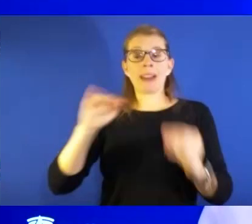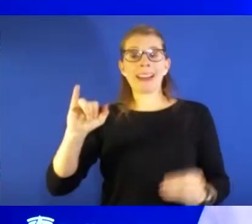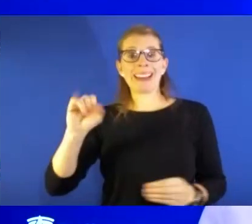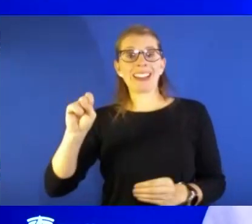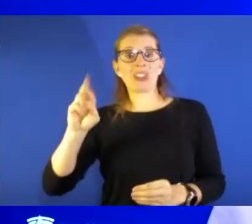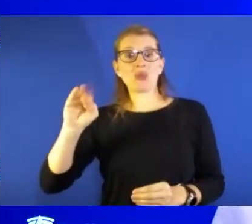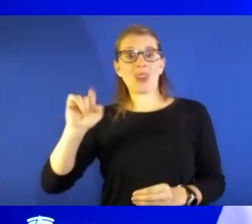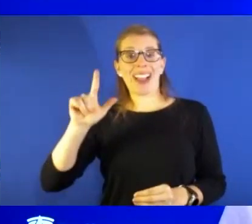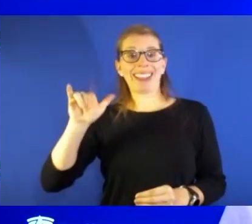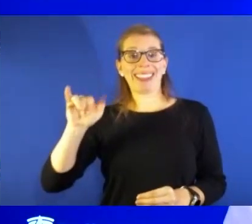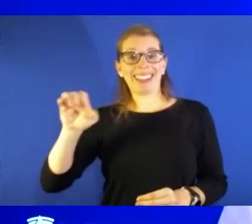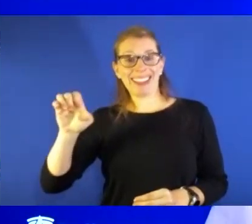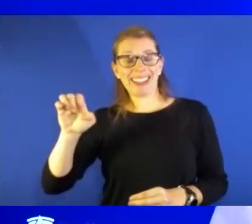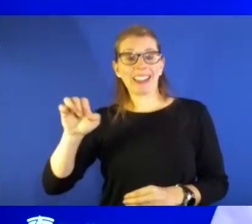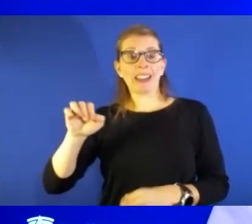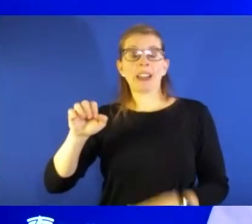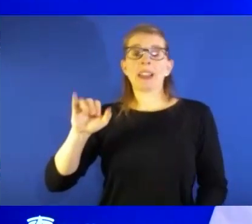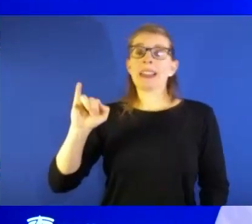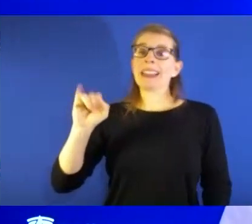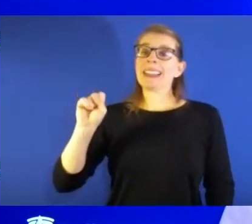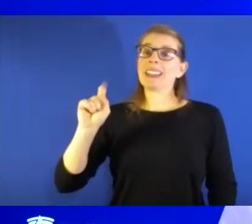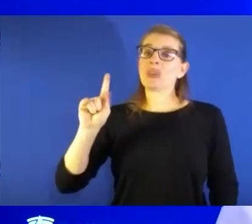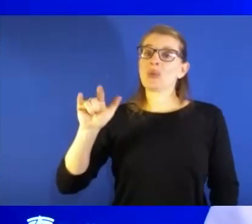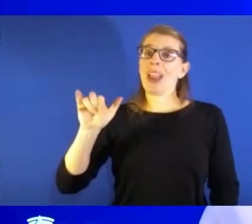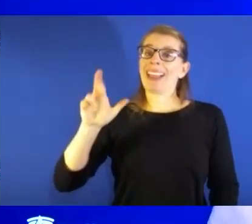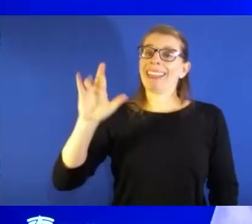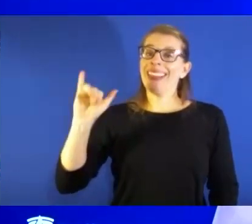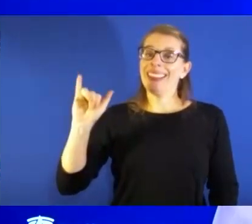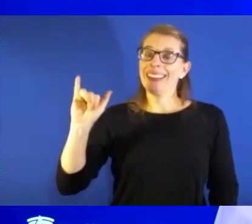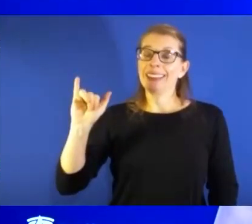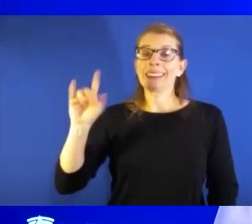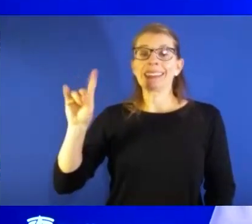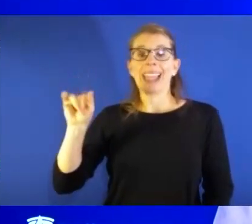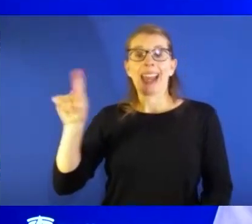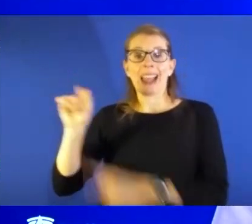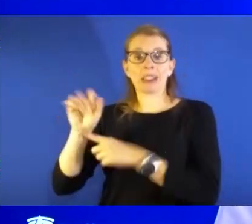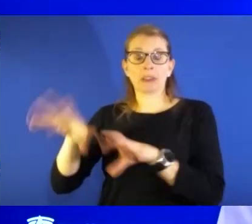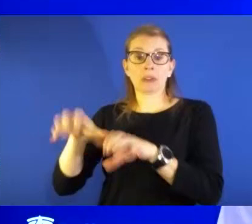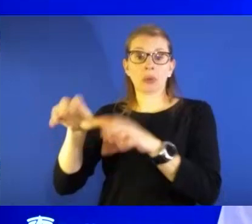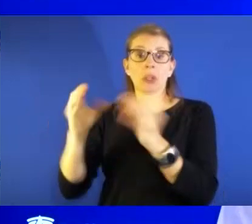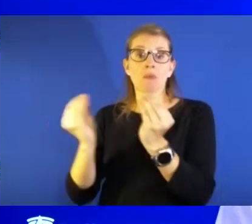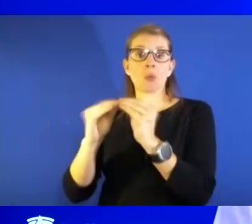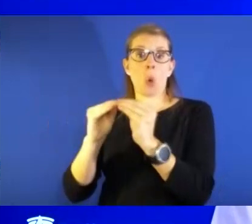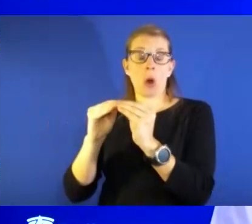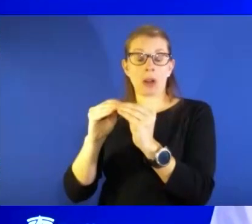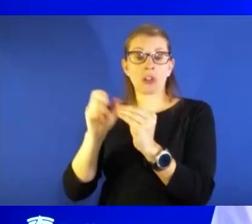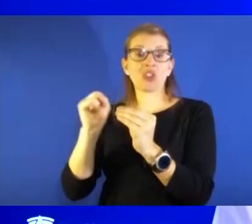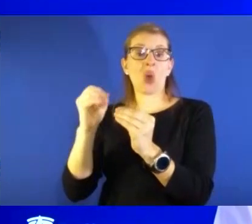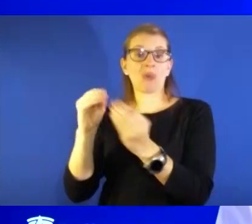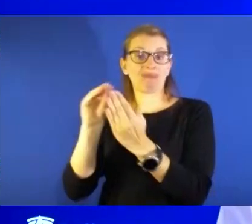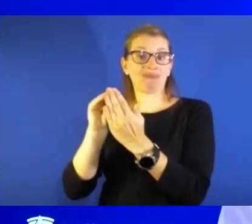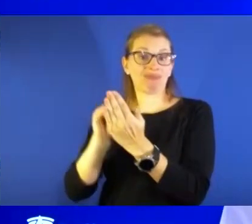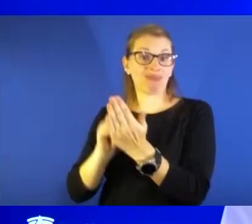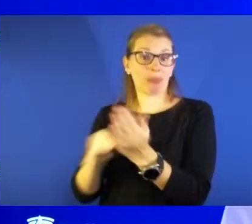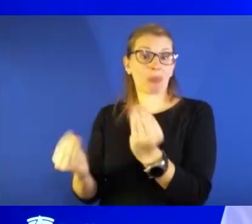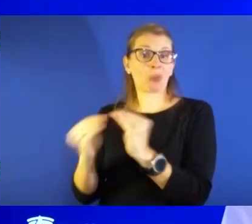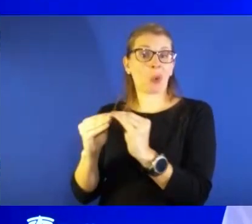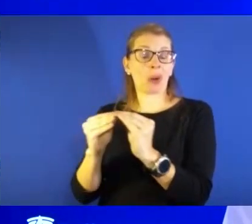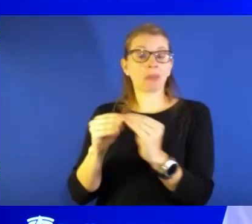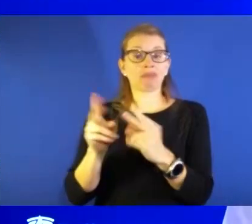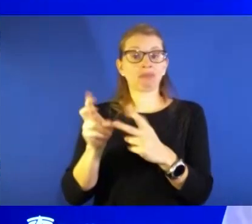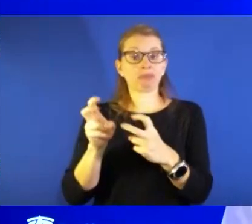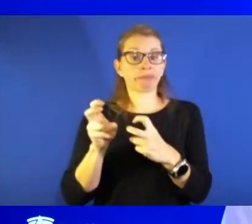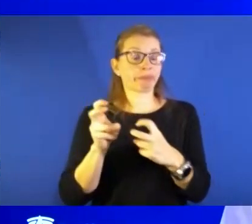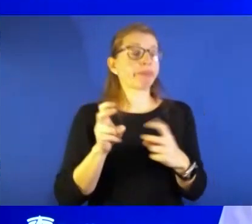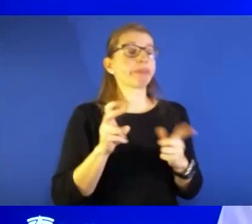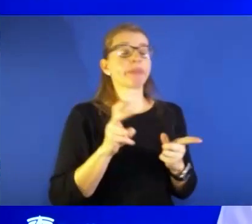this because they are doing a lot more, we will take that into account along with our information and our data here in the United States to make that